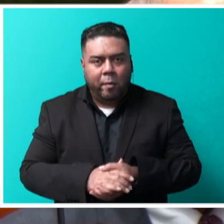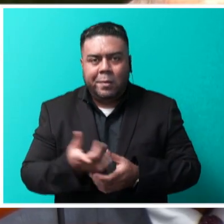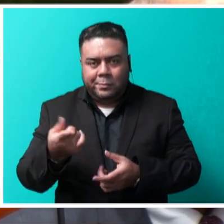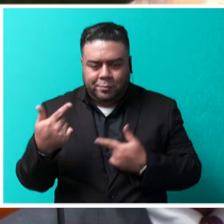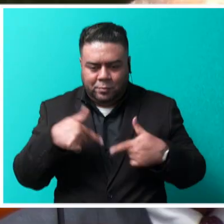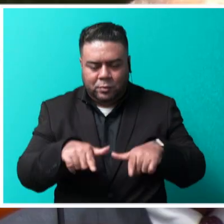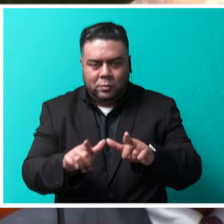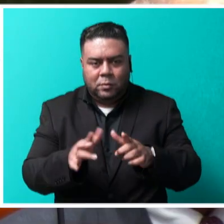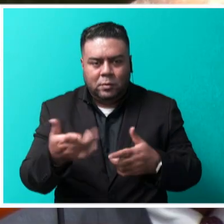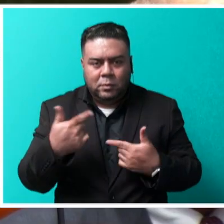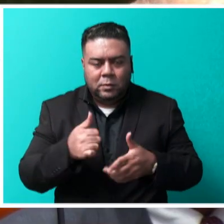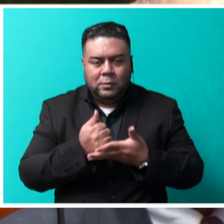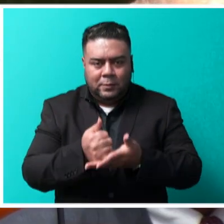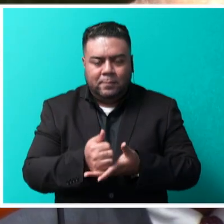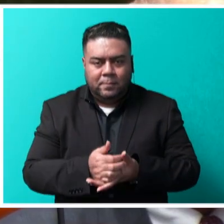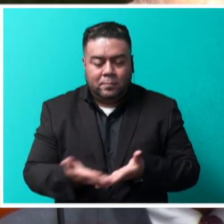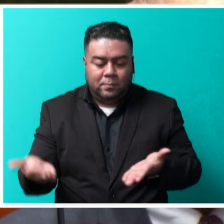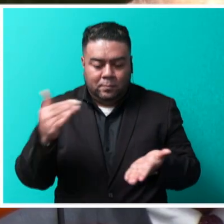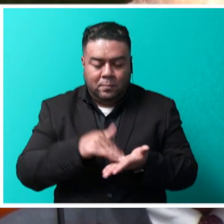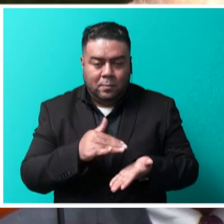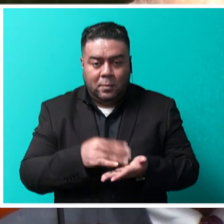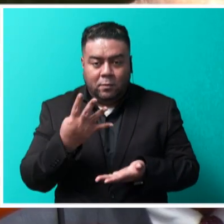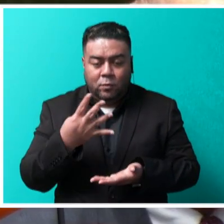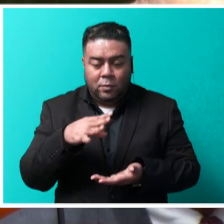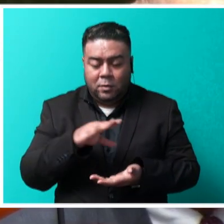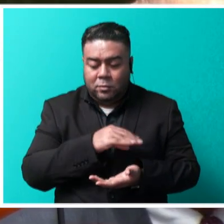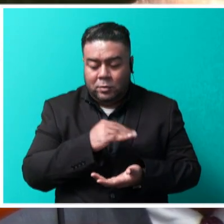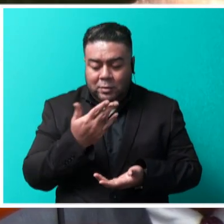scheme, with additional